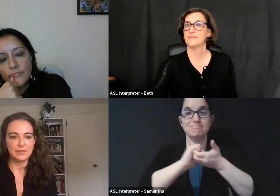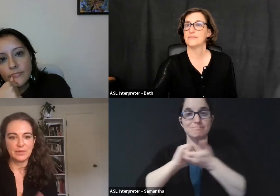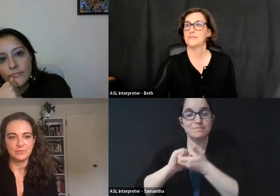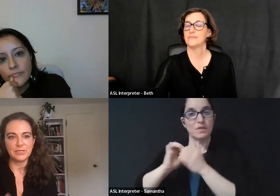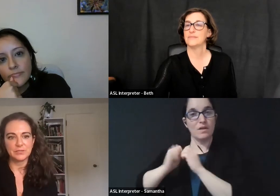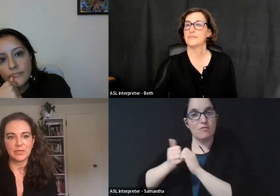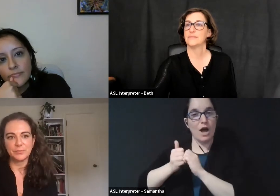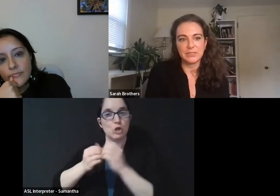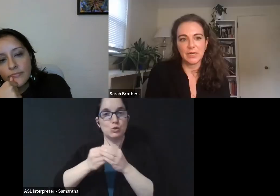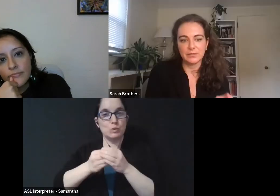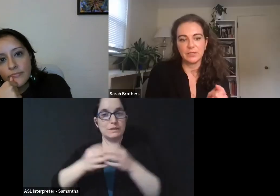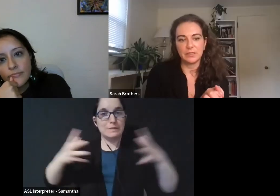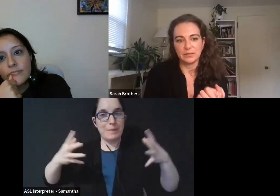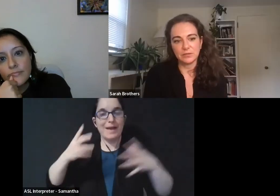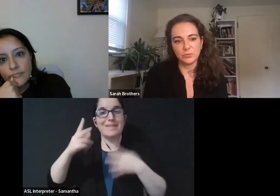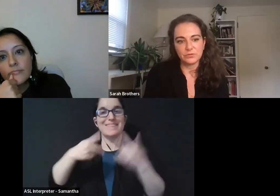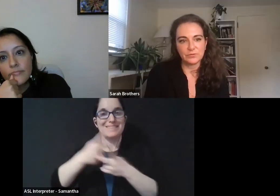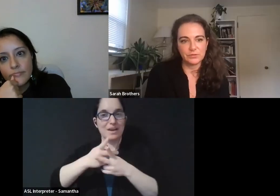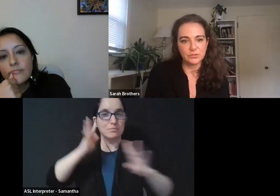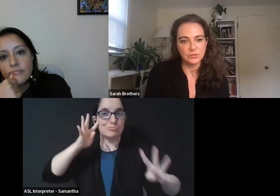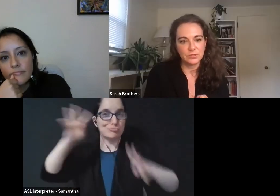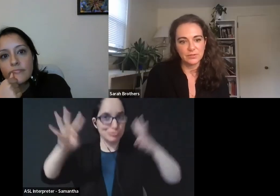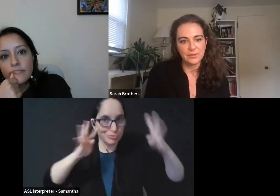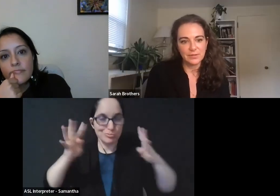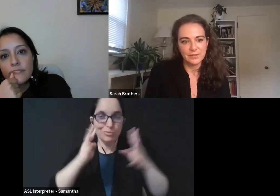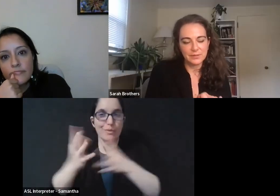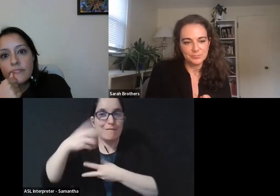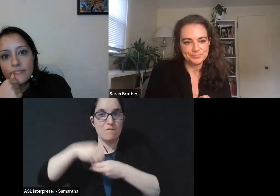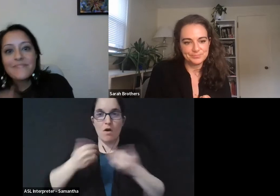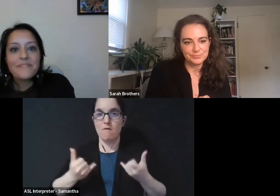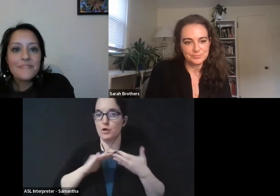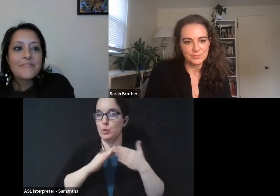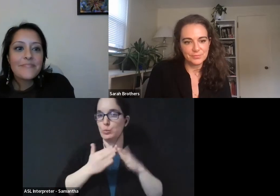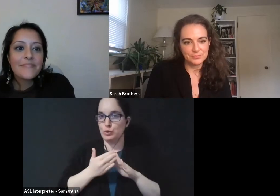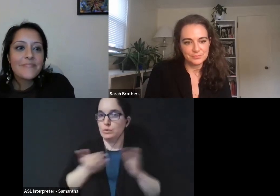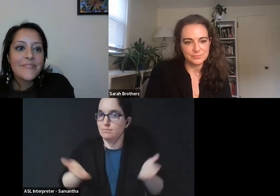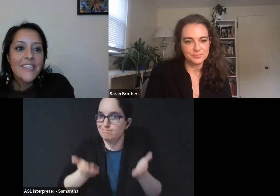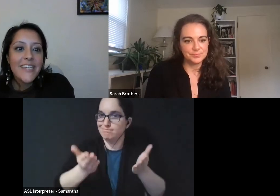expand the kind of innovation that can be done in community-driven research.